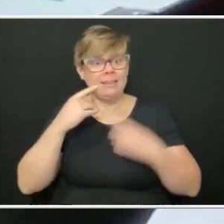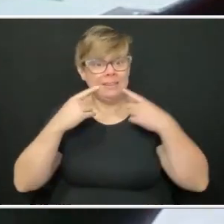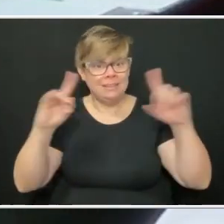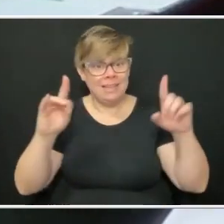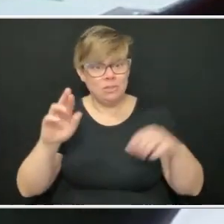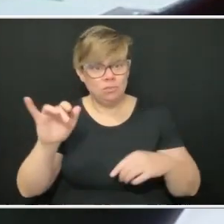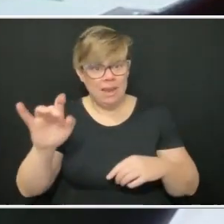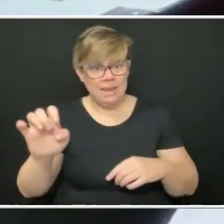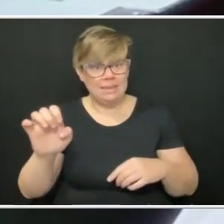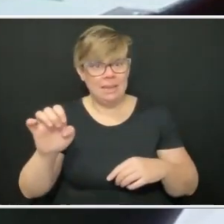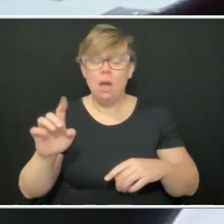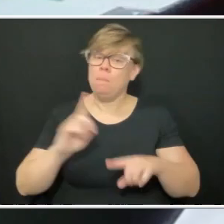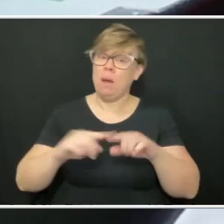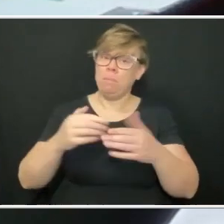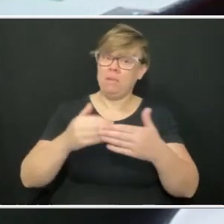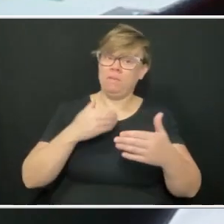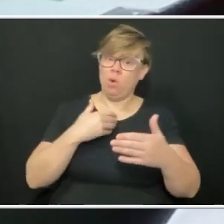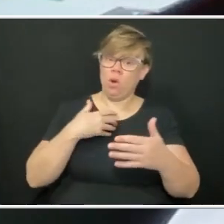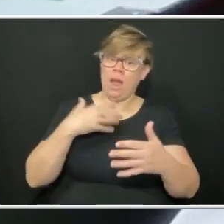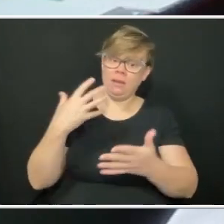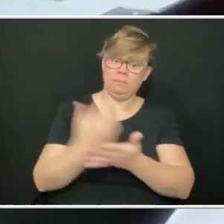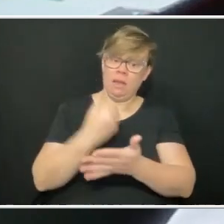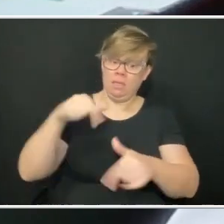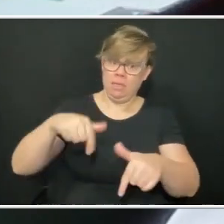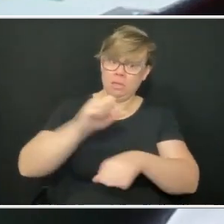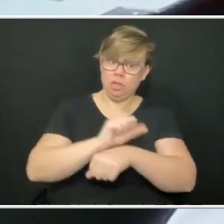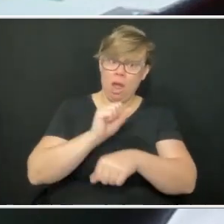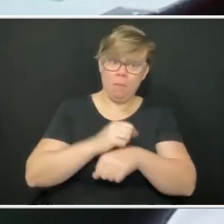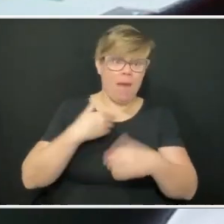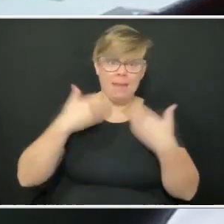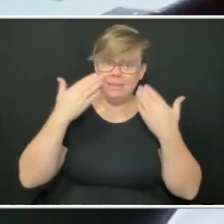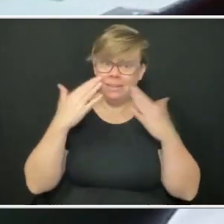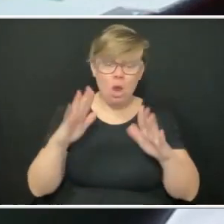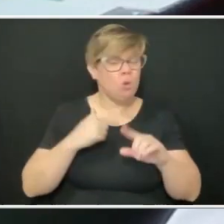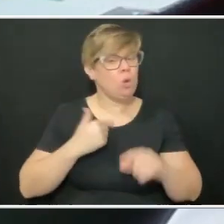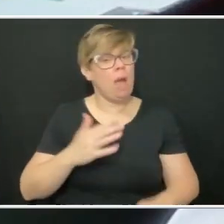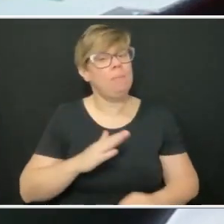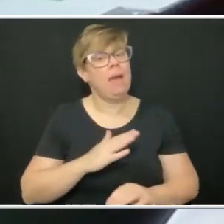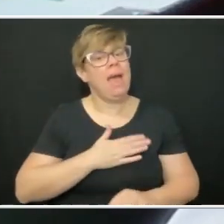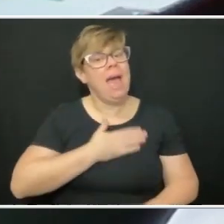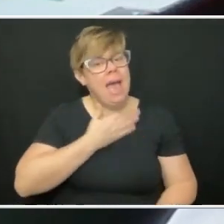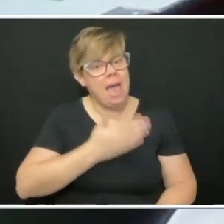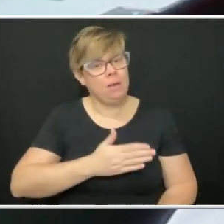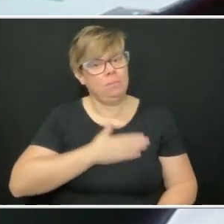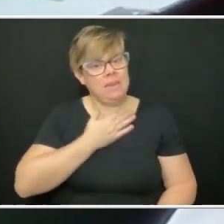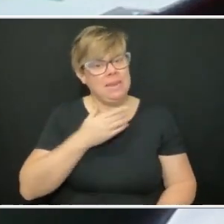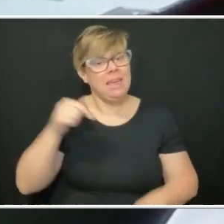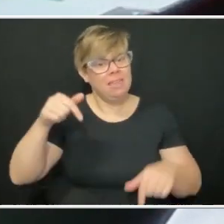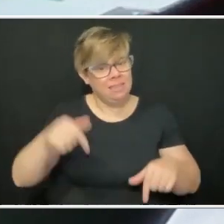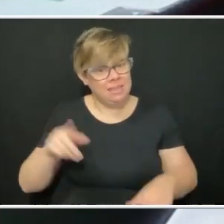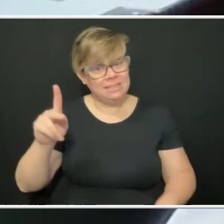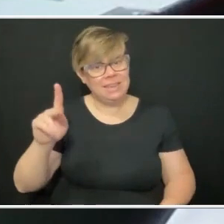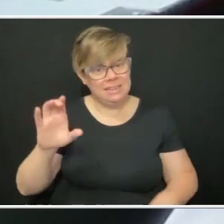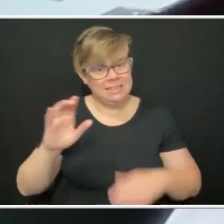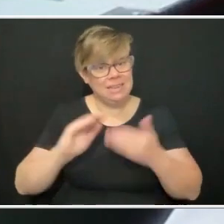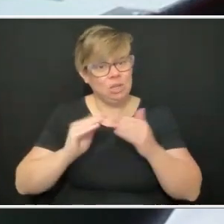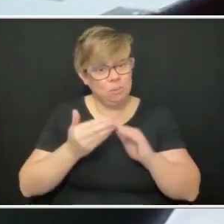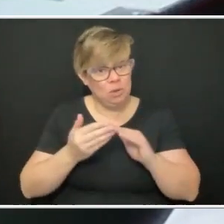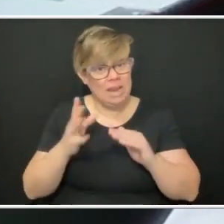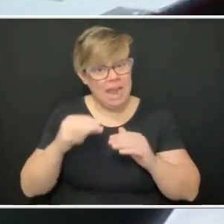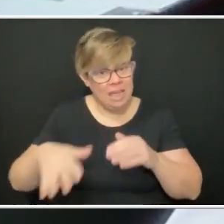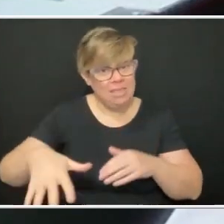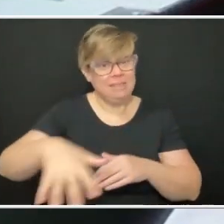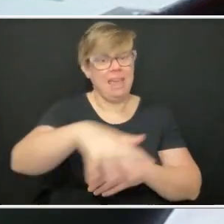was entertaining this job, I had no idea about. So I'm super glad that the kids in the community and our region